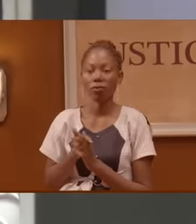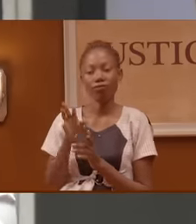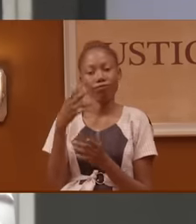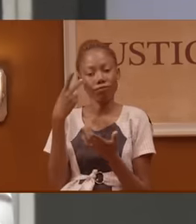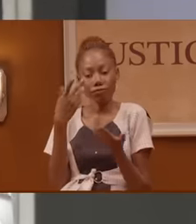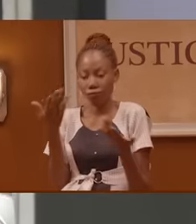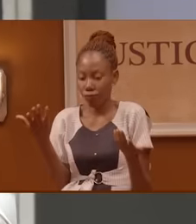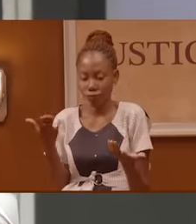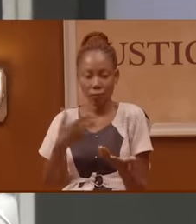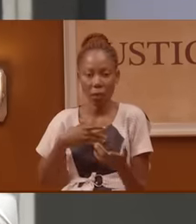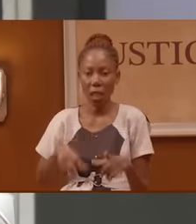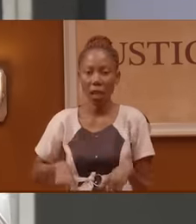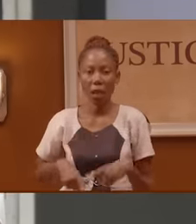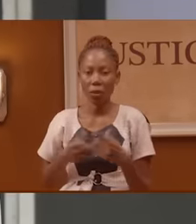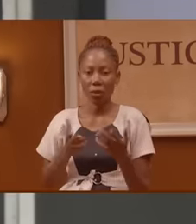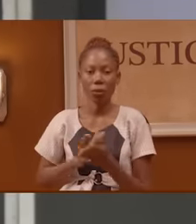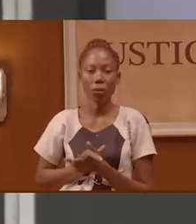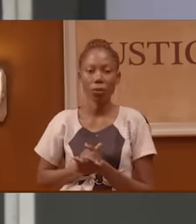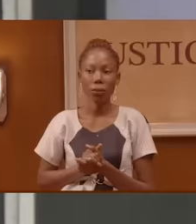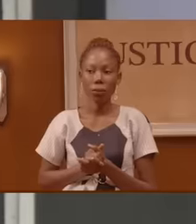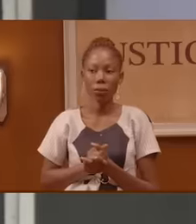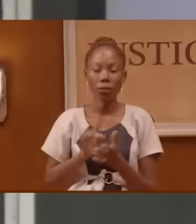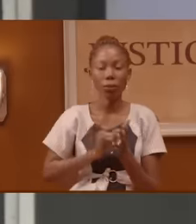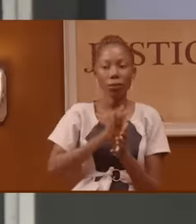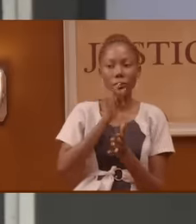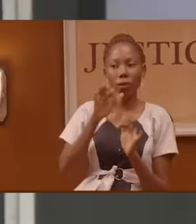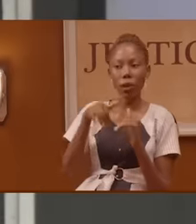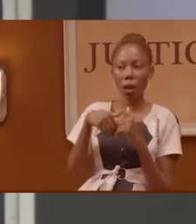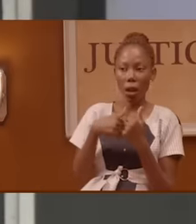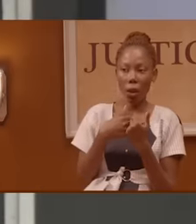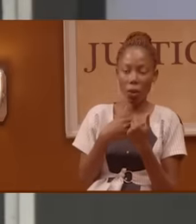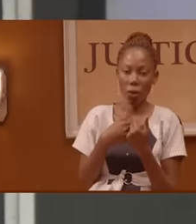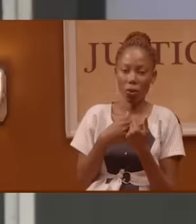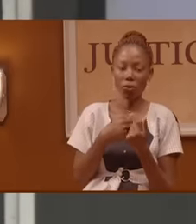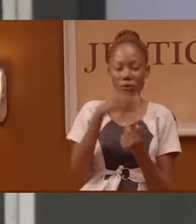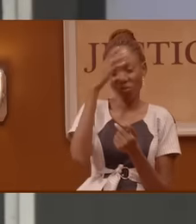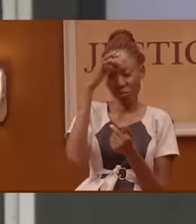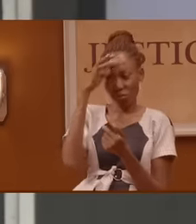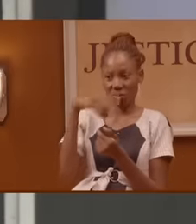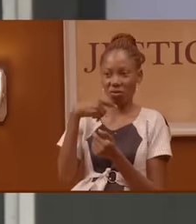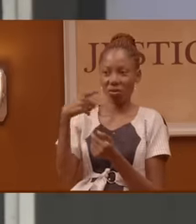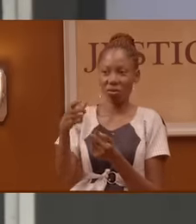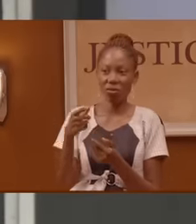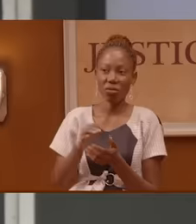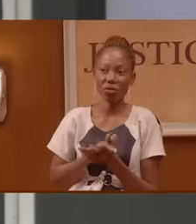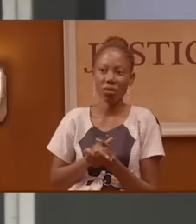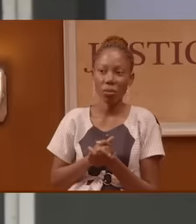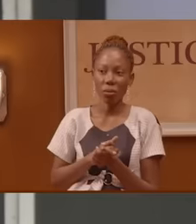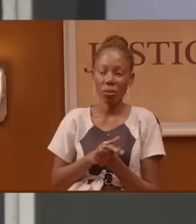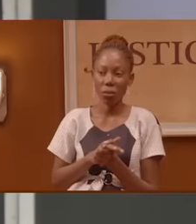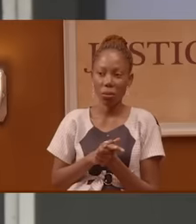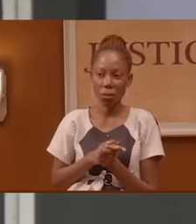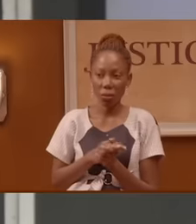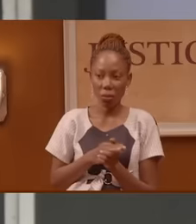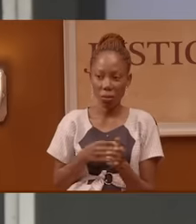this is where I've met myself. Okay. So it was then that he was now telling me that, this one,